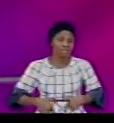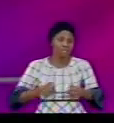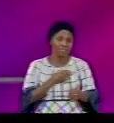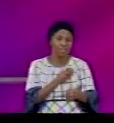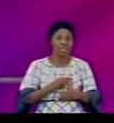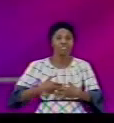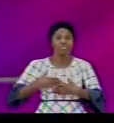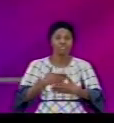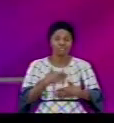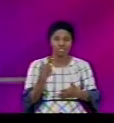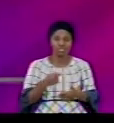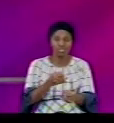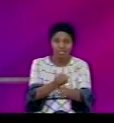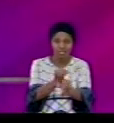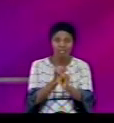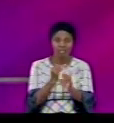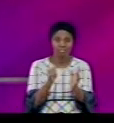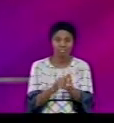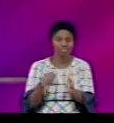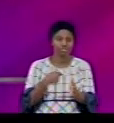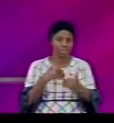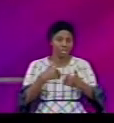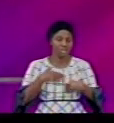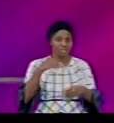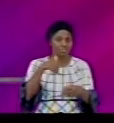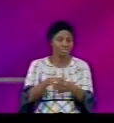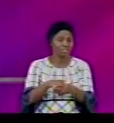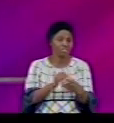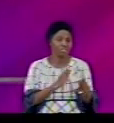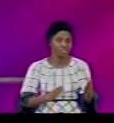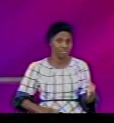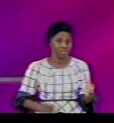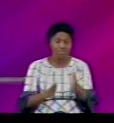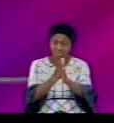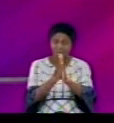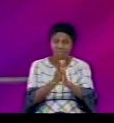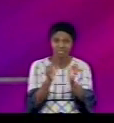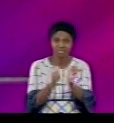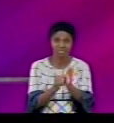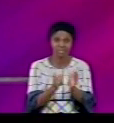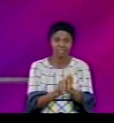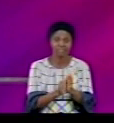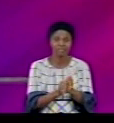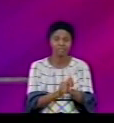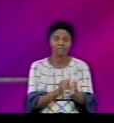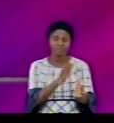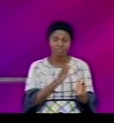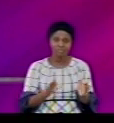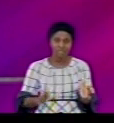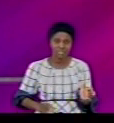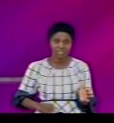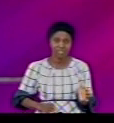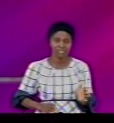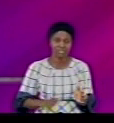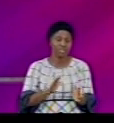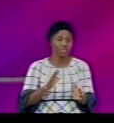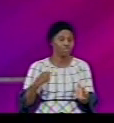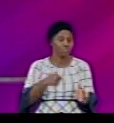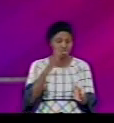in Christ. Let's pray that Christ, the seed, there will be a fulfillment of his